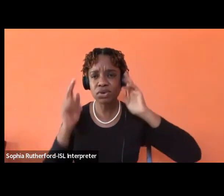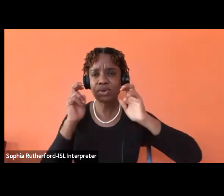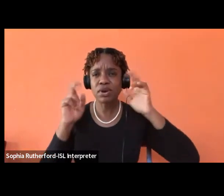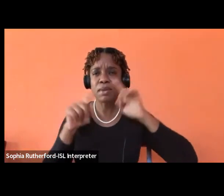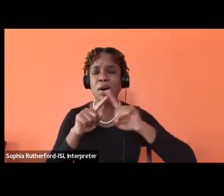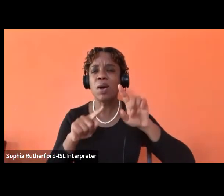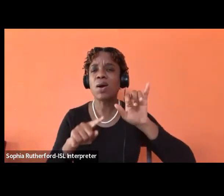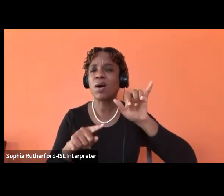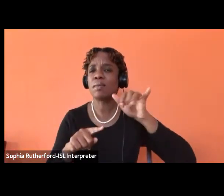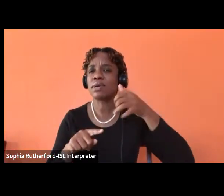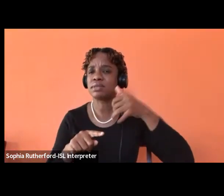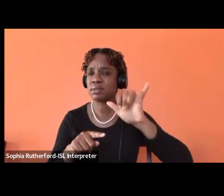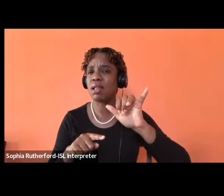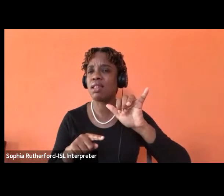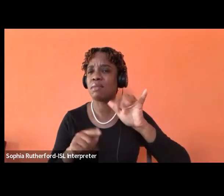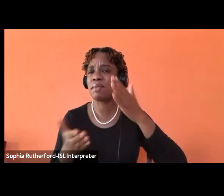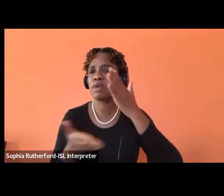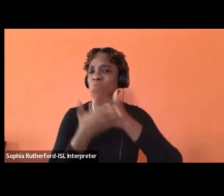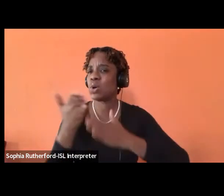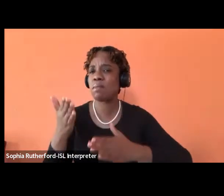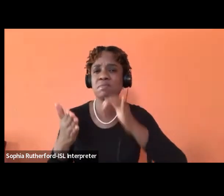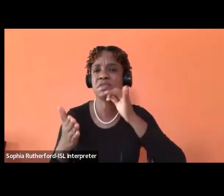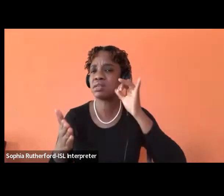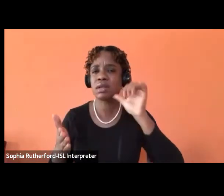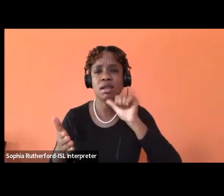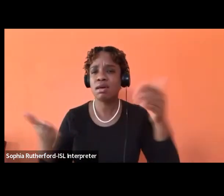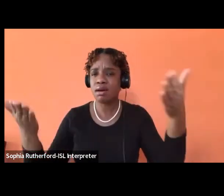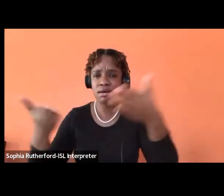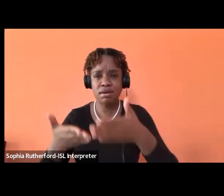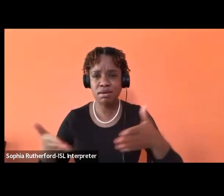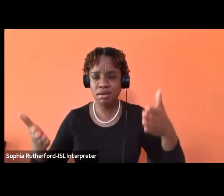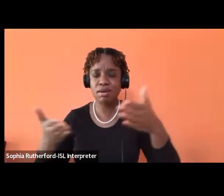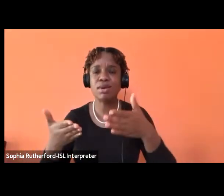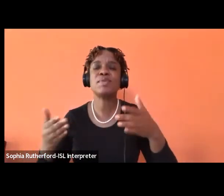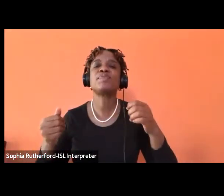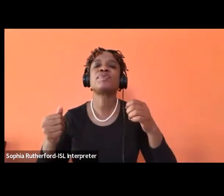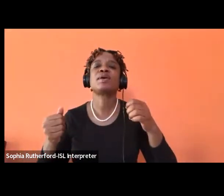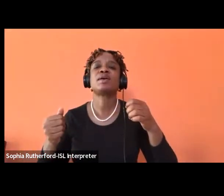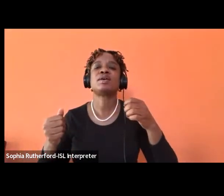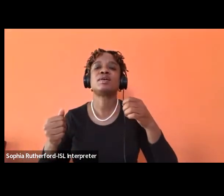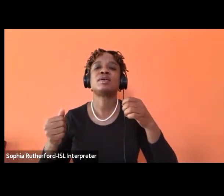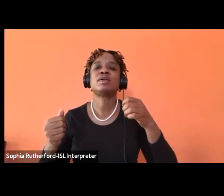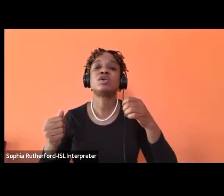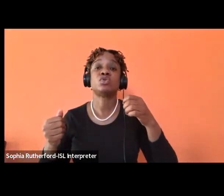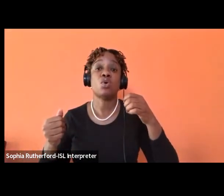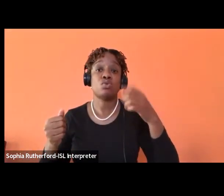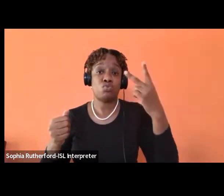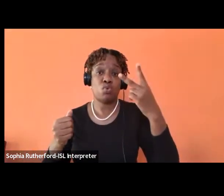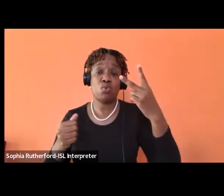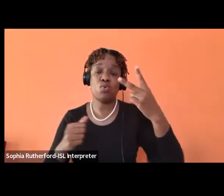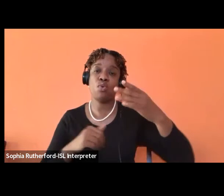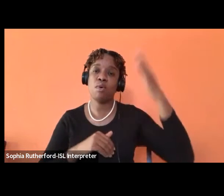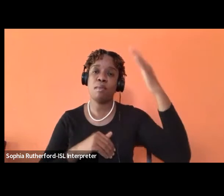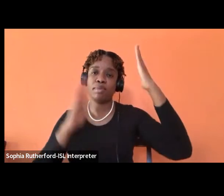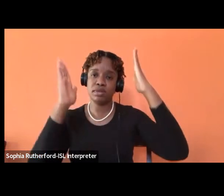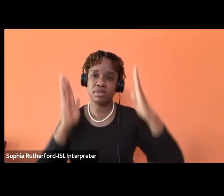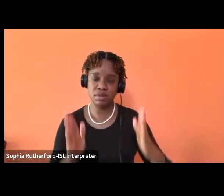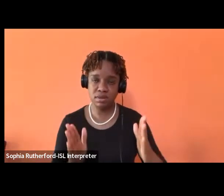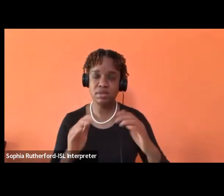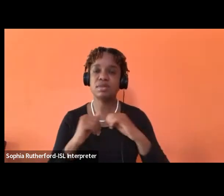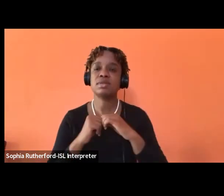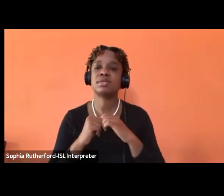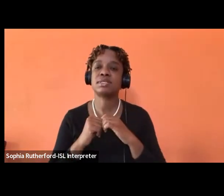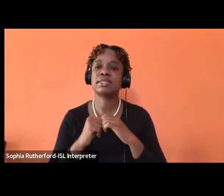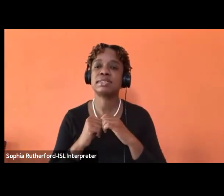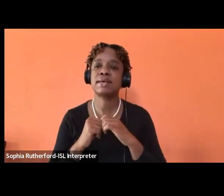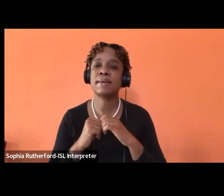who wasn't here yesterday. So we have two presenters in this session, Dr. Paula Dawson and Dr. Theresa Bent.